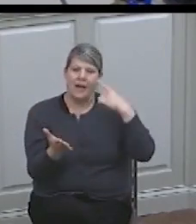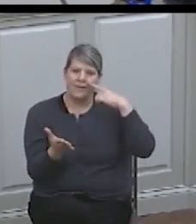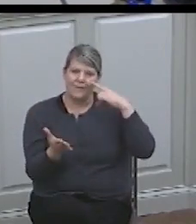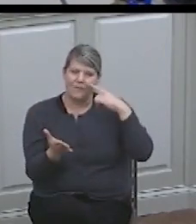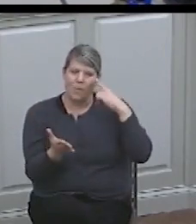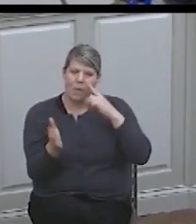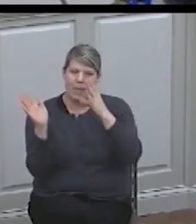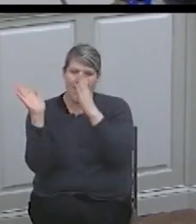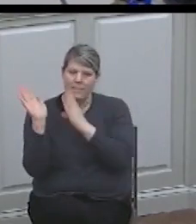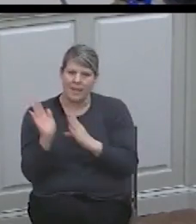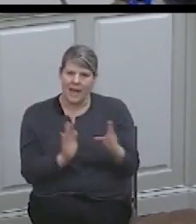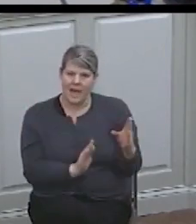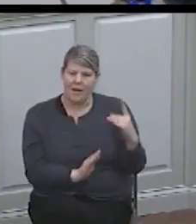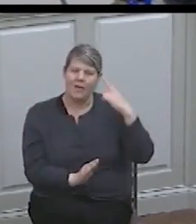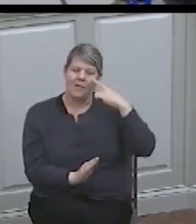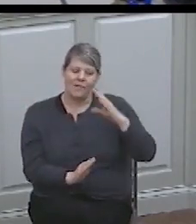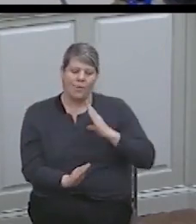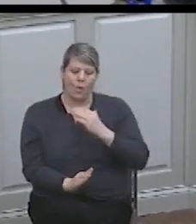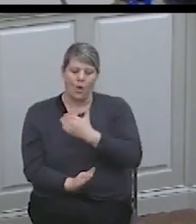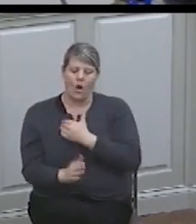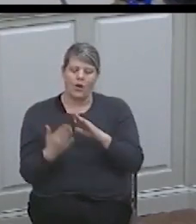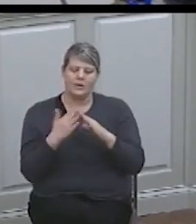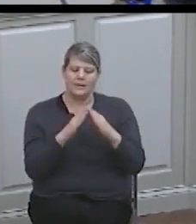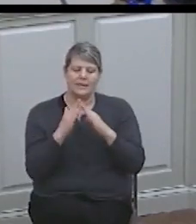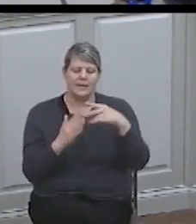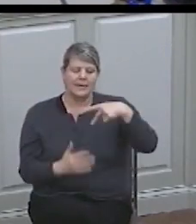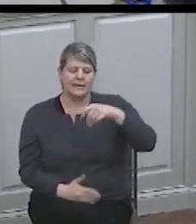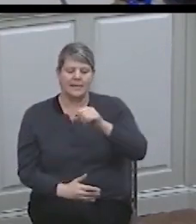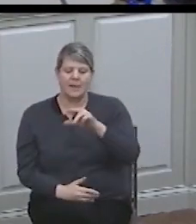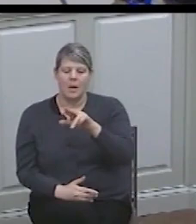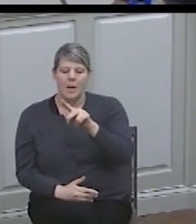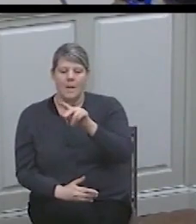planning for the city's parks and rec facilities